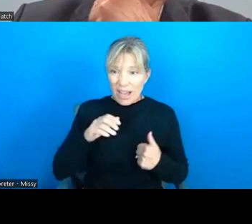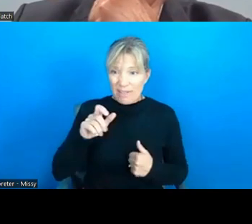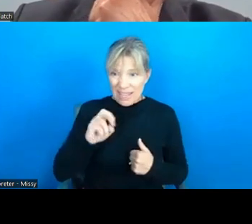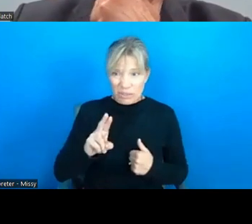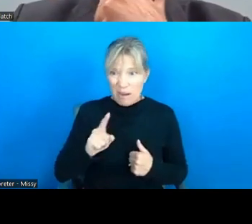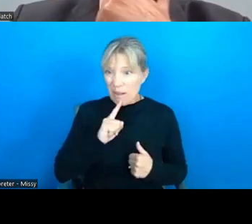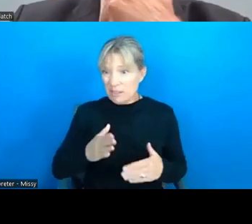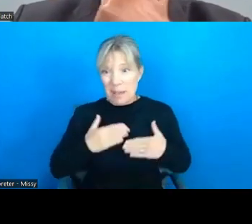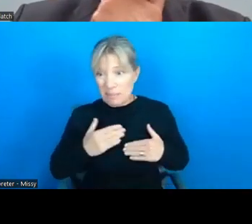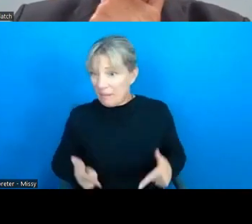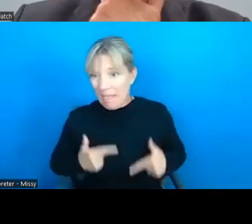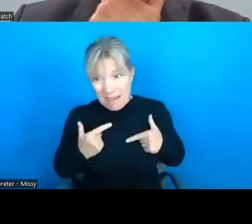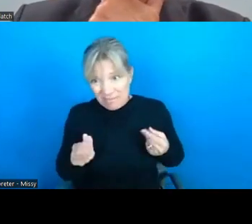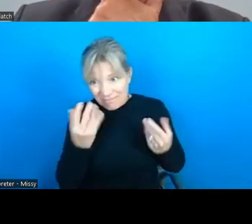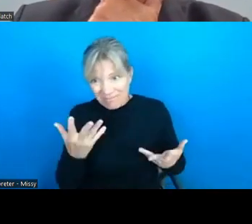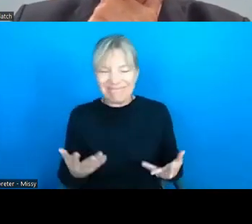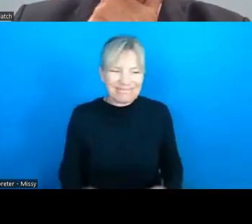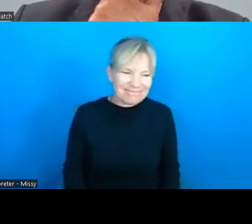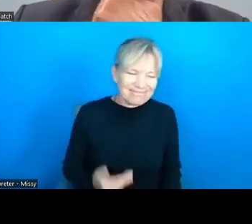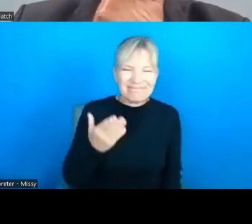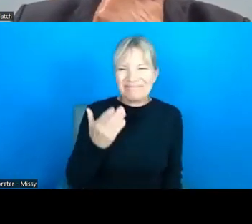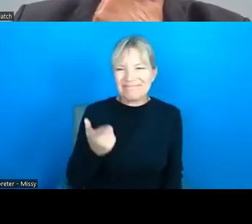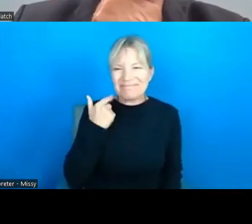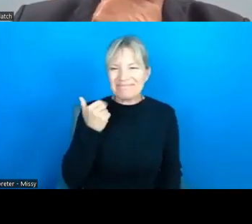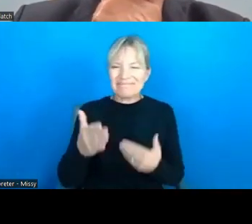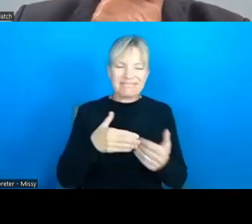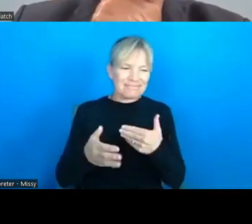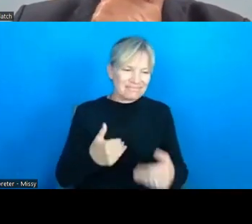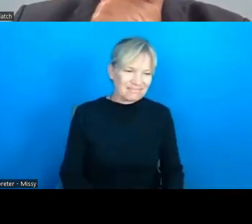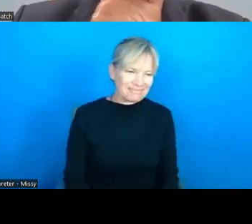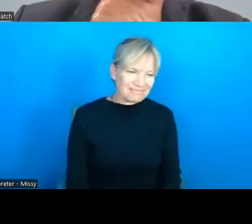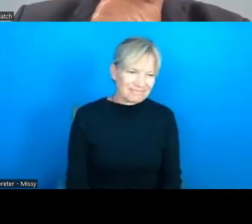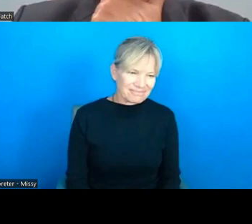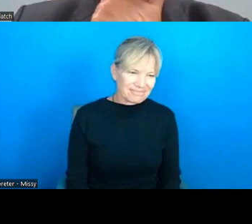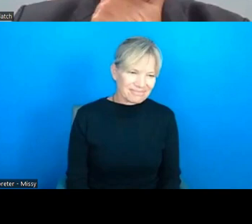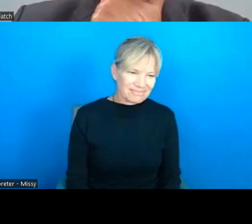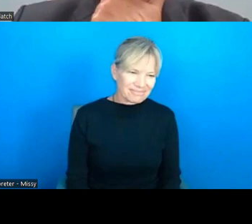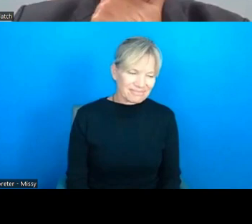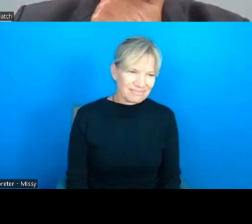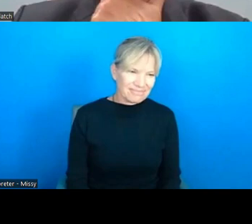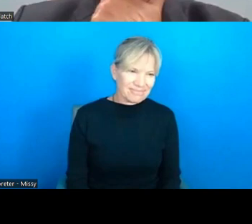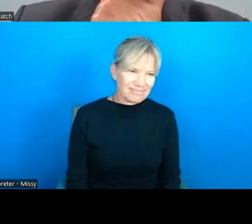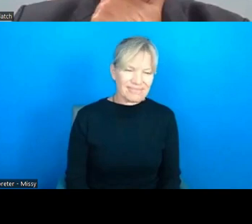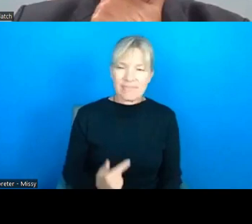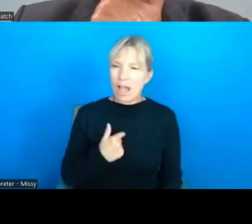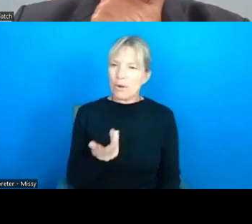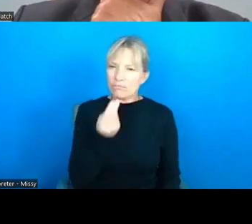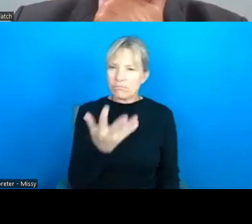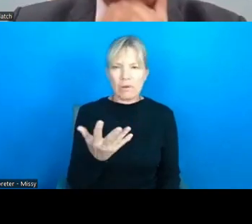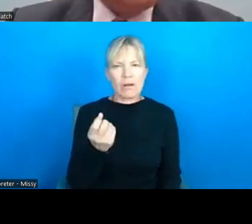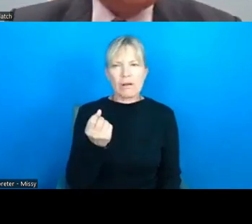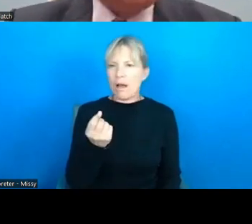here. But anyway, I want to point out that there were a lot of